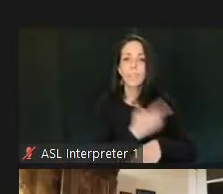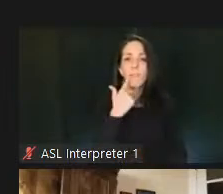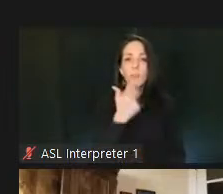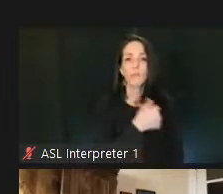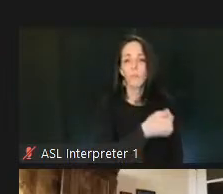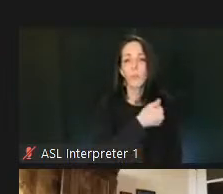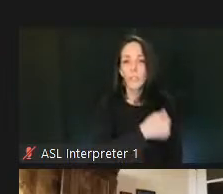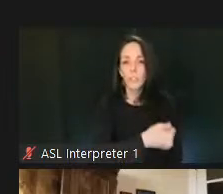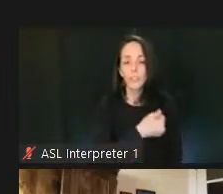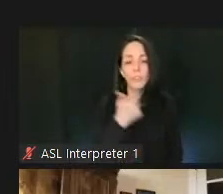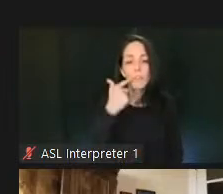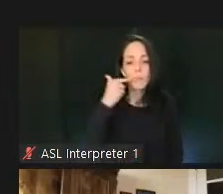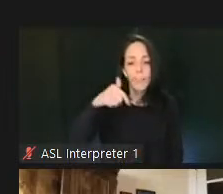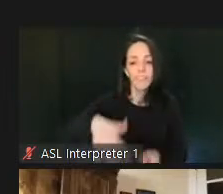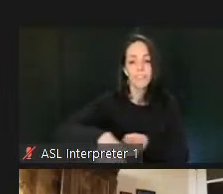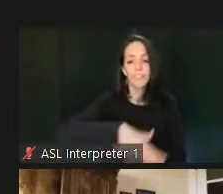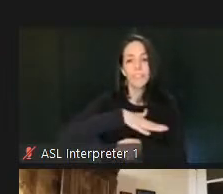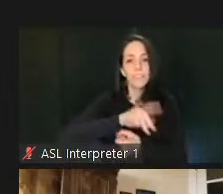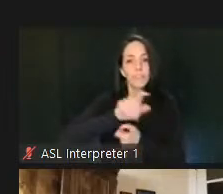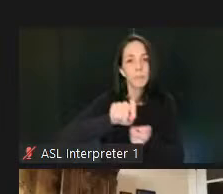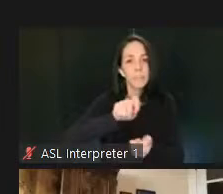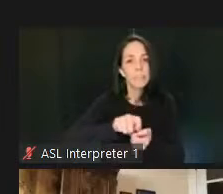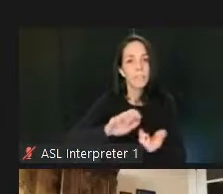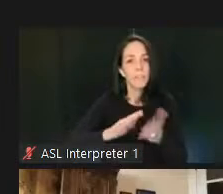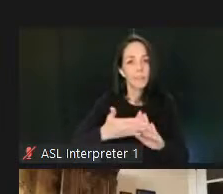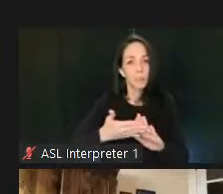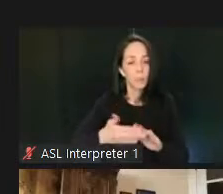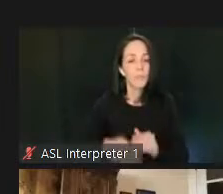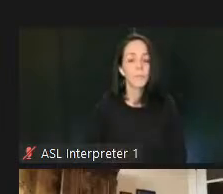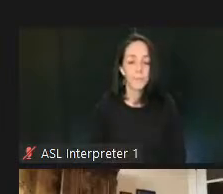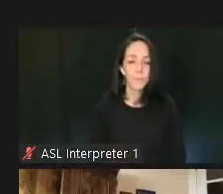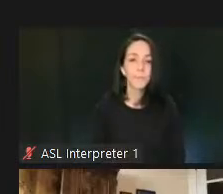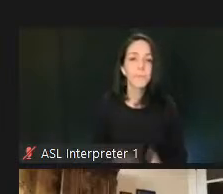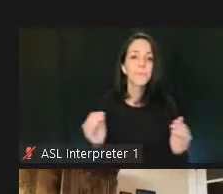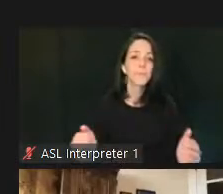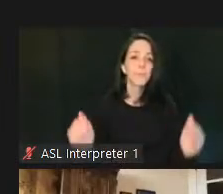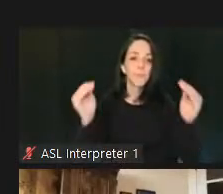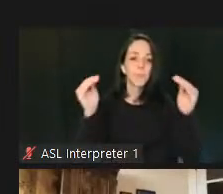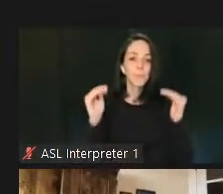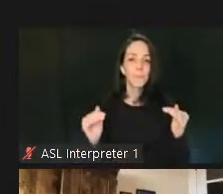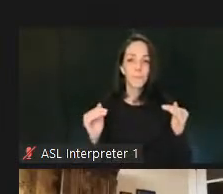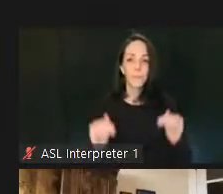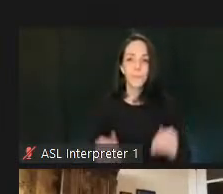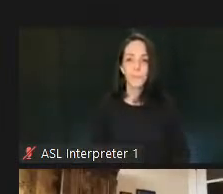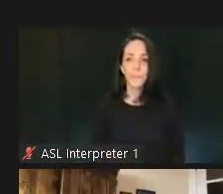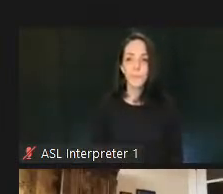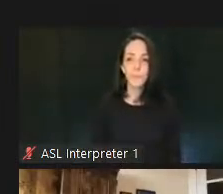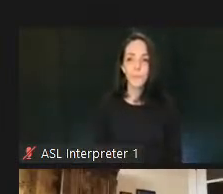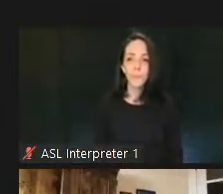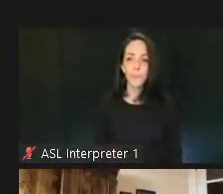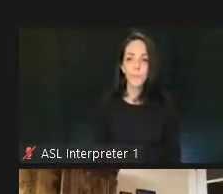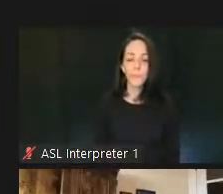in this community plan area. Next slide, please.